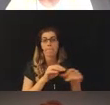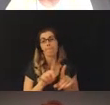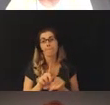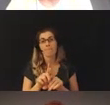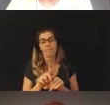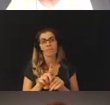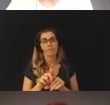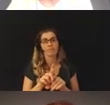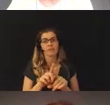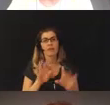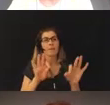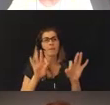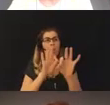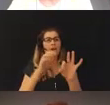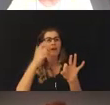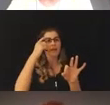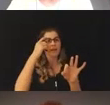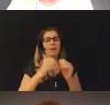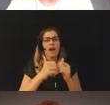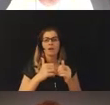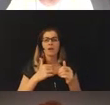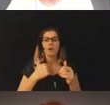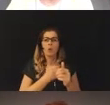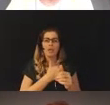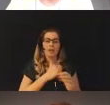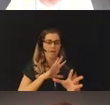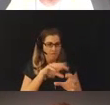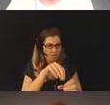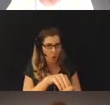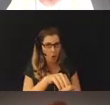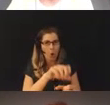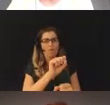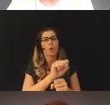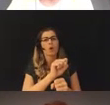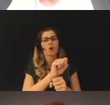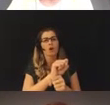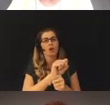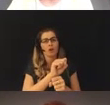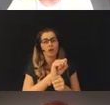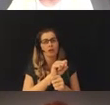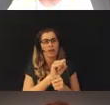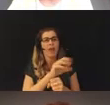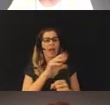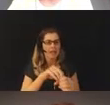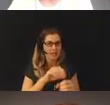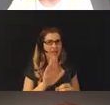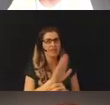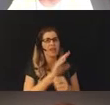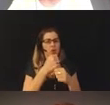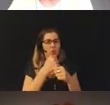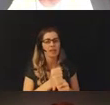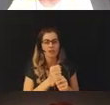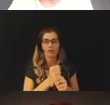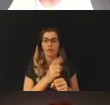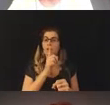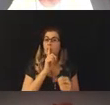to see themselves in the work that we do, to be able to relate to and see themselves both in the artist and their creation. Oftentimes,